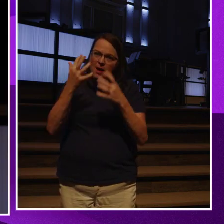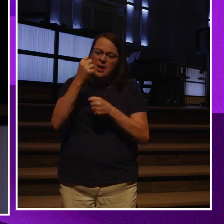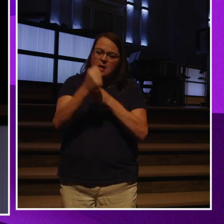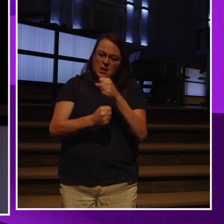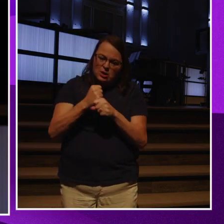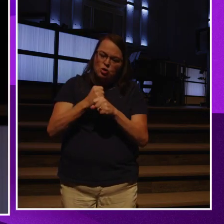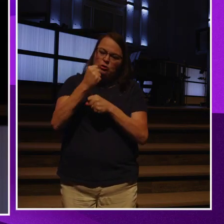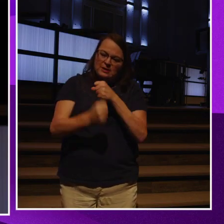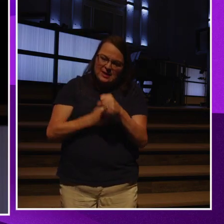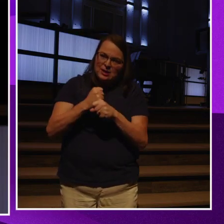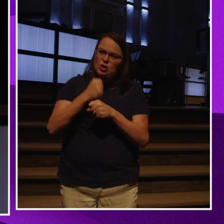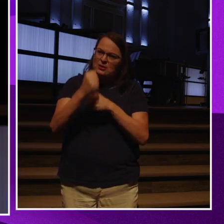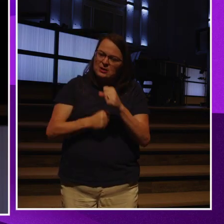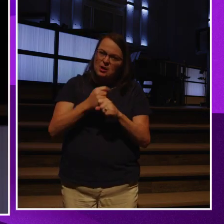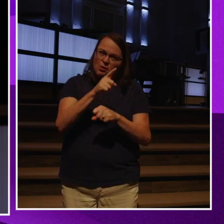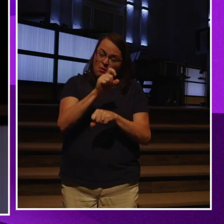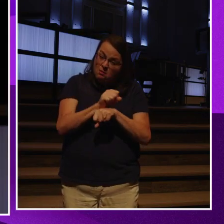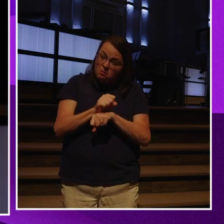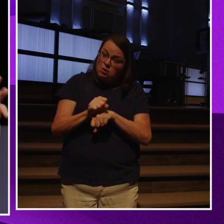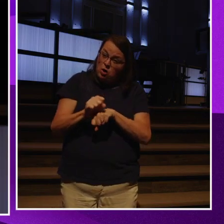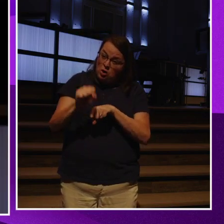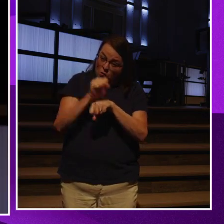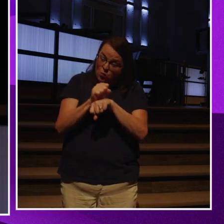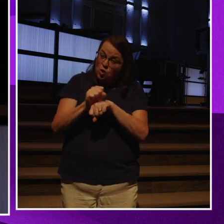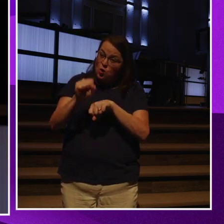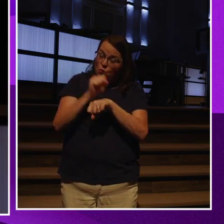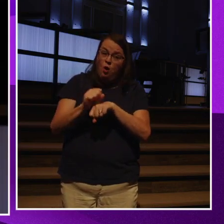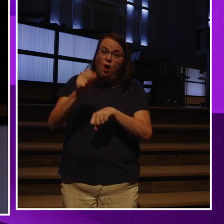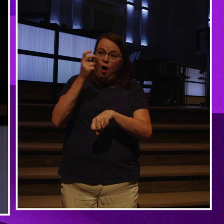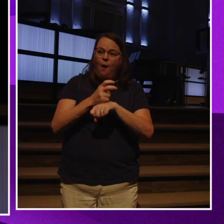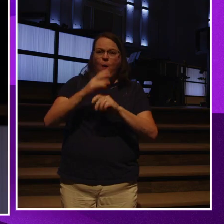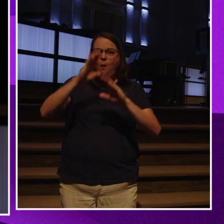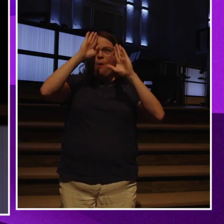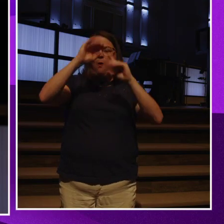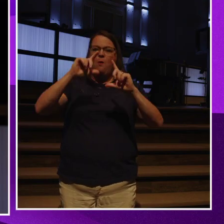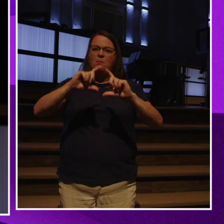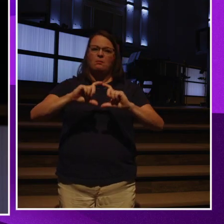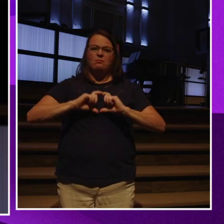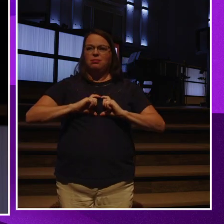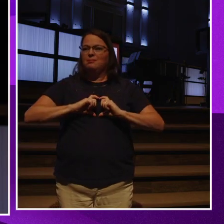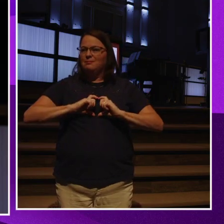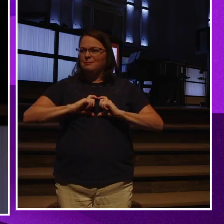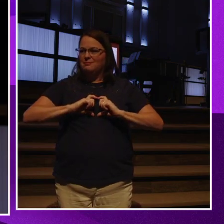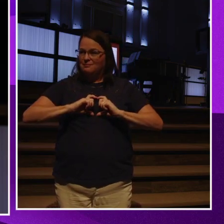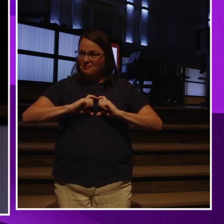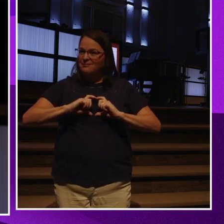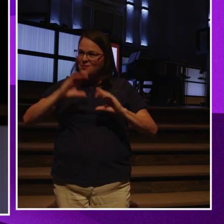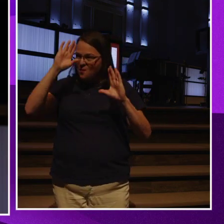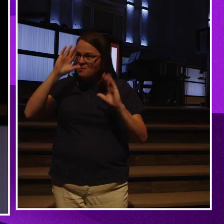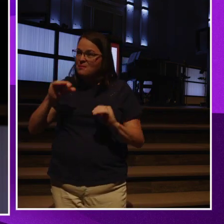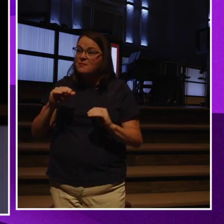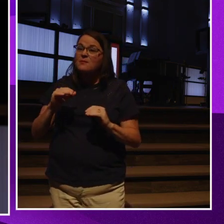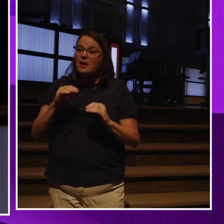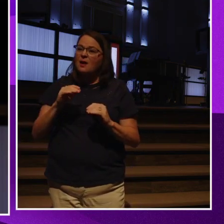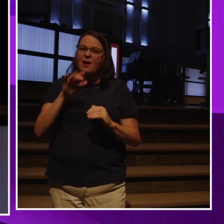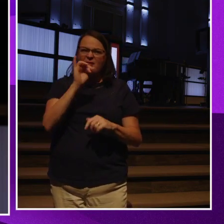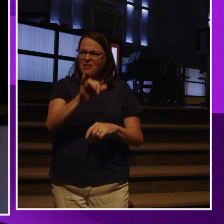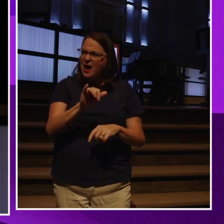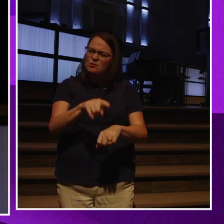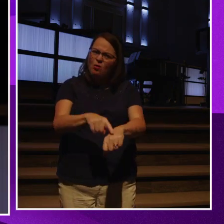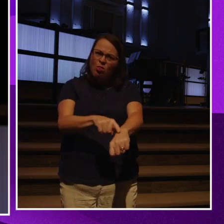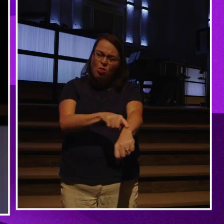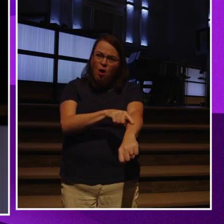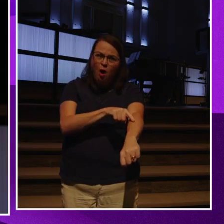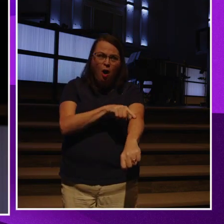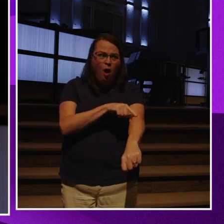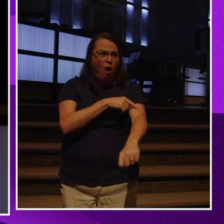have put into that moment to see eventually victory. It's a long, arduous